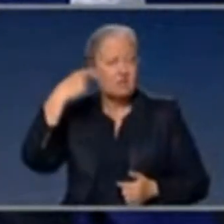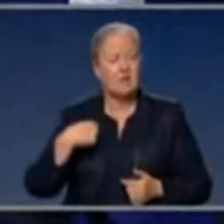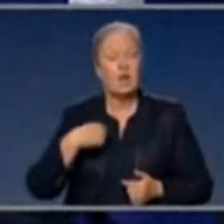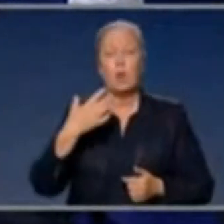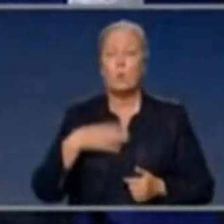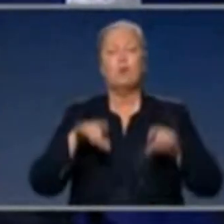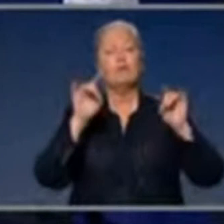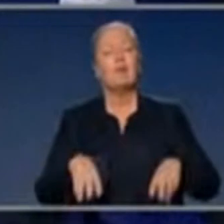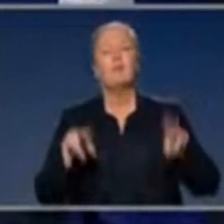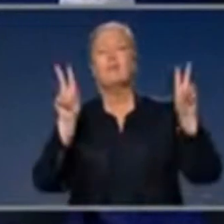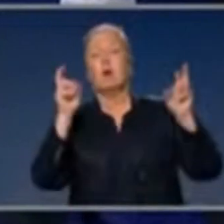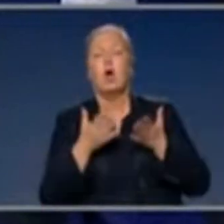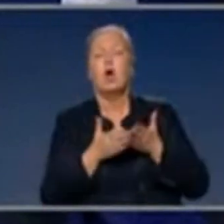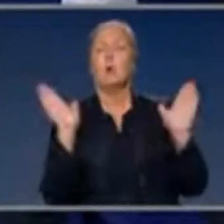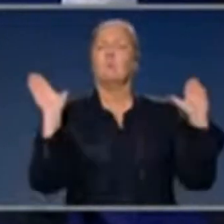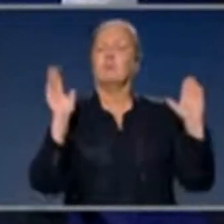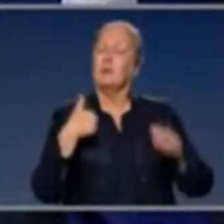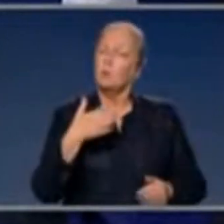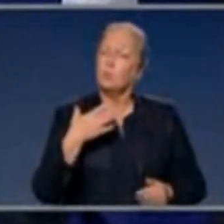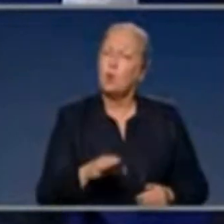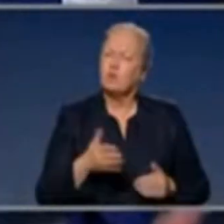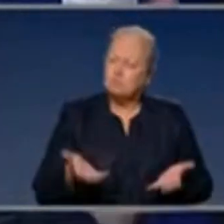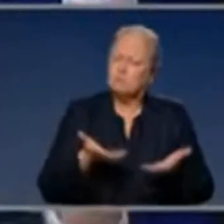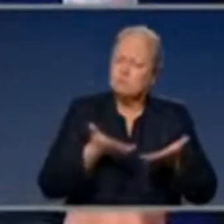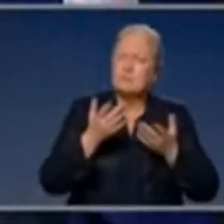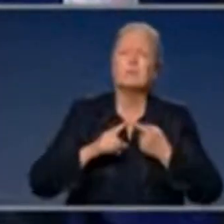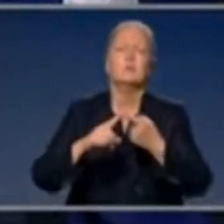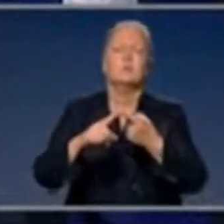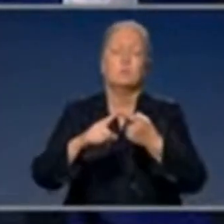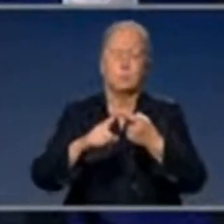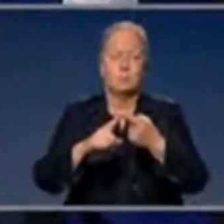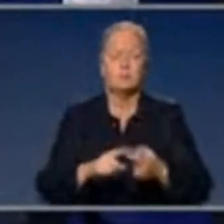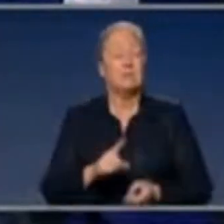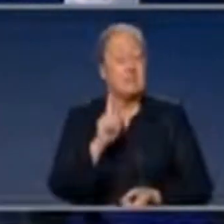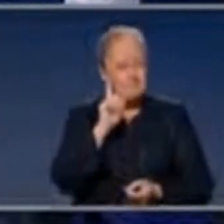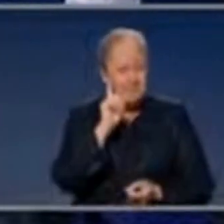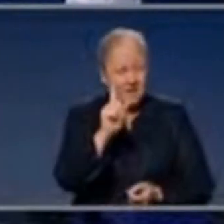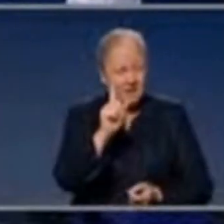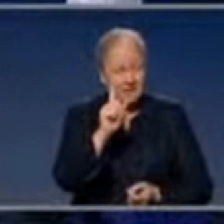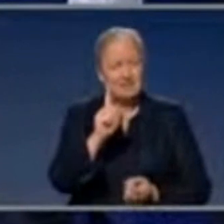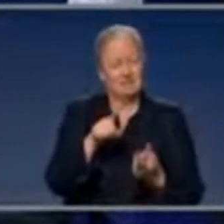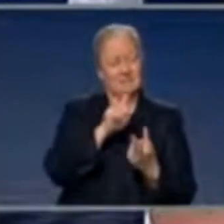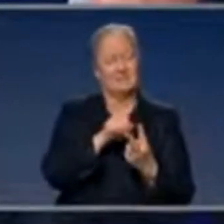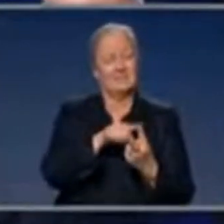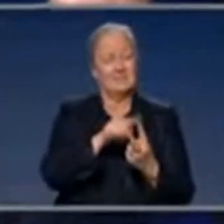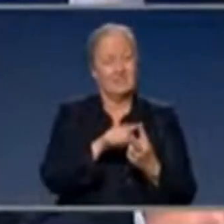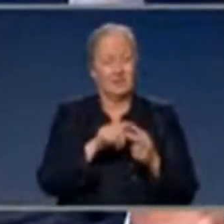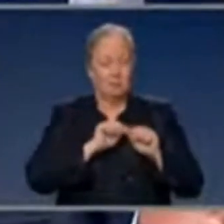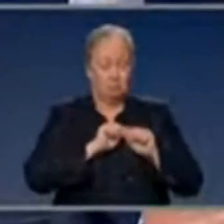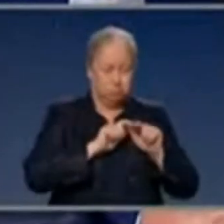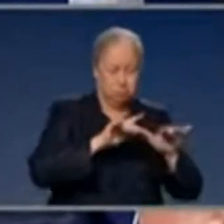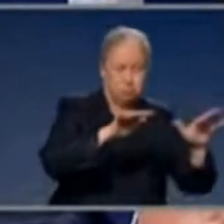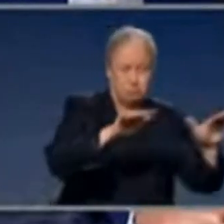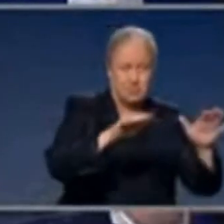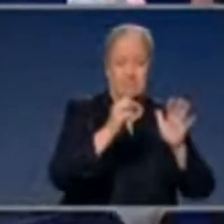to keep Australia as open as we possibly can, and we've got to keep managing this twin challenge of a health pandemic